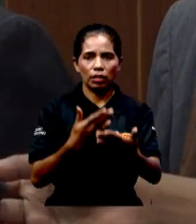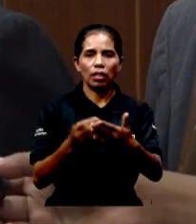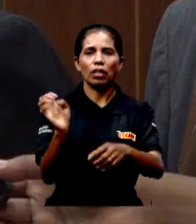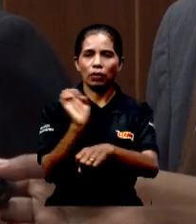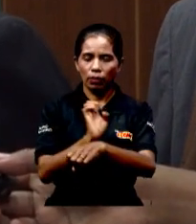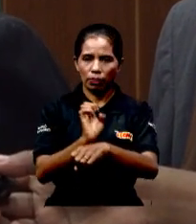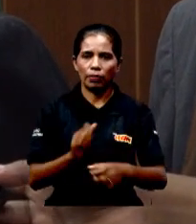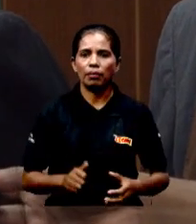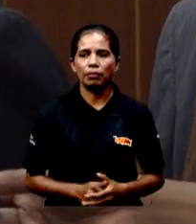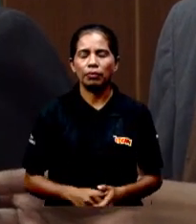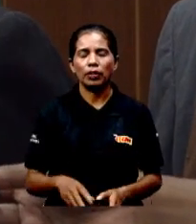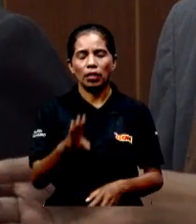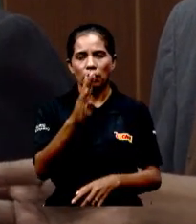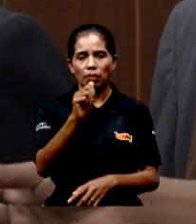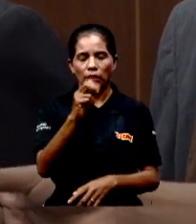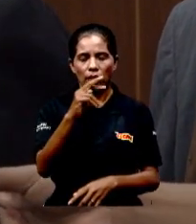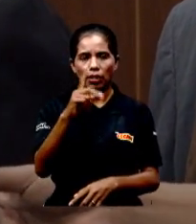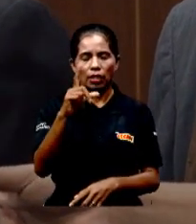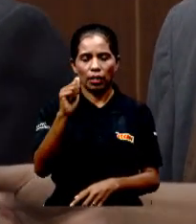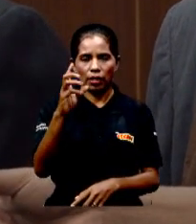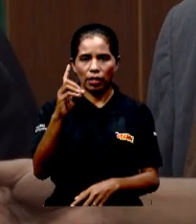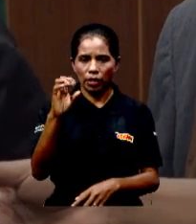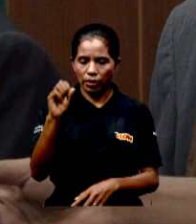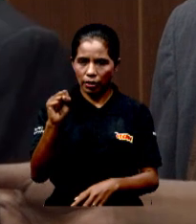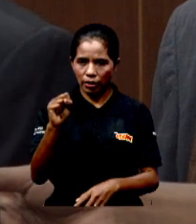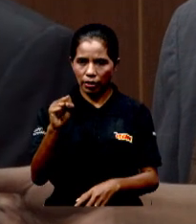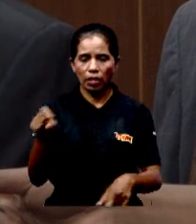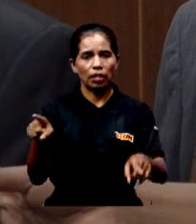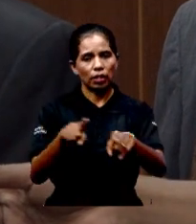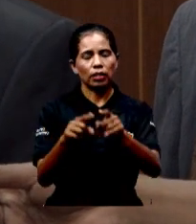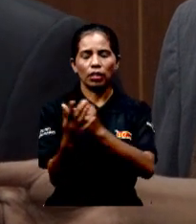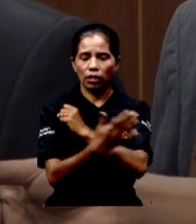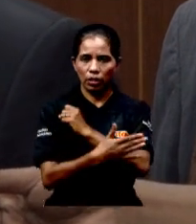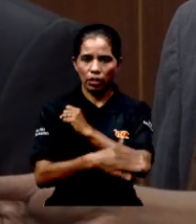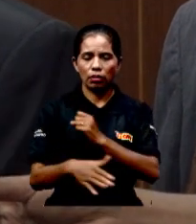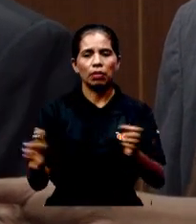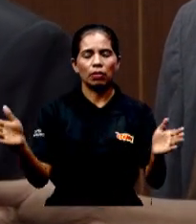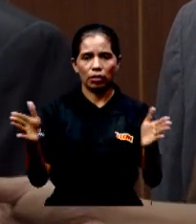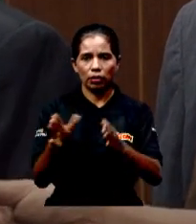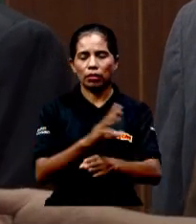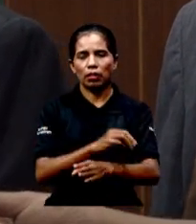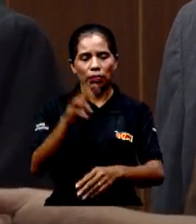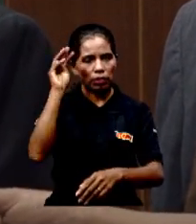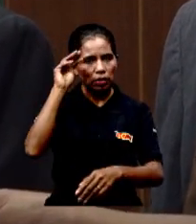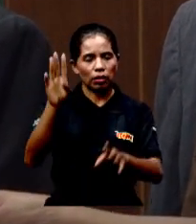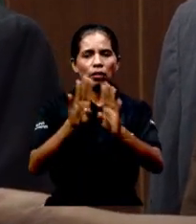the meeting, we saw that the minister opened the door